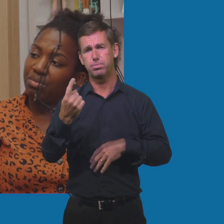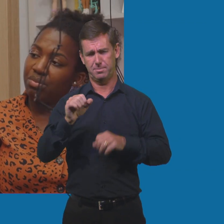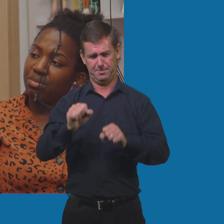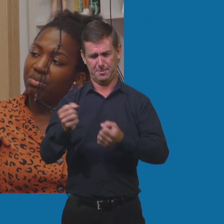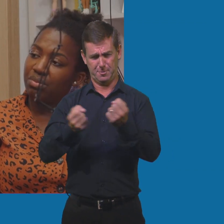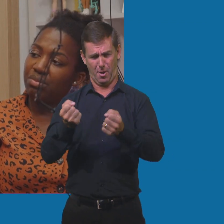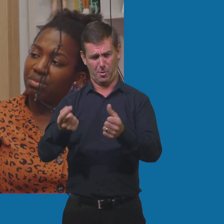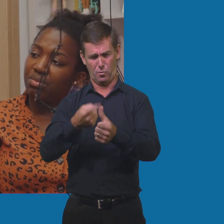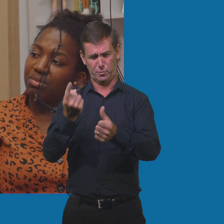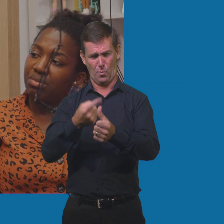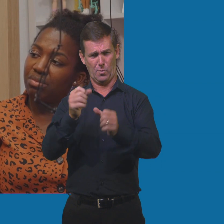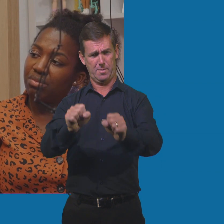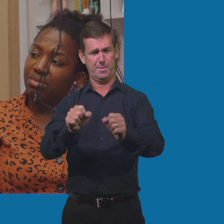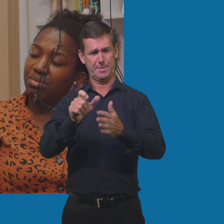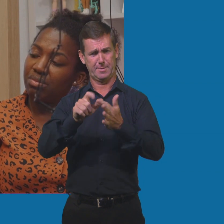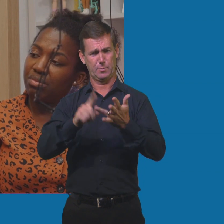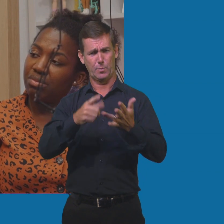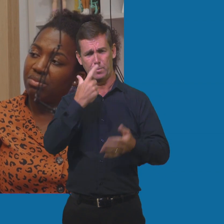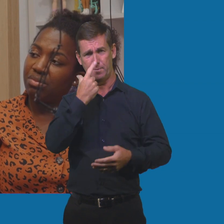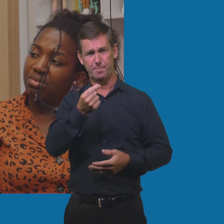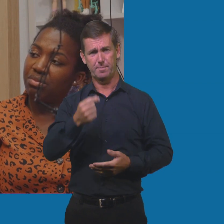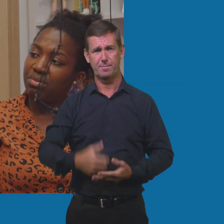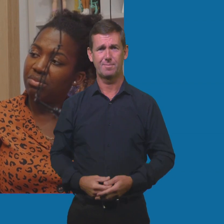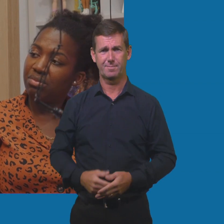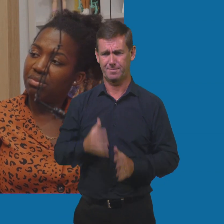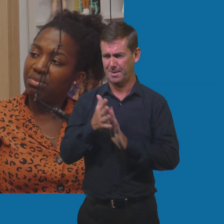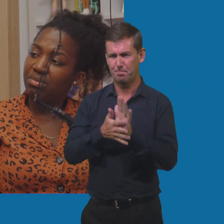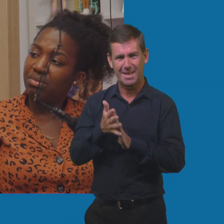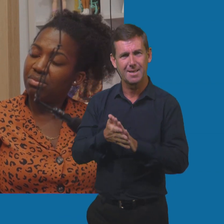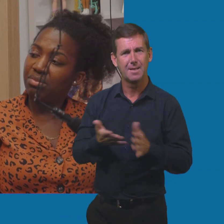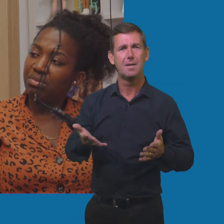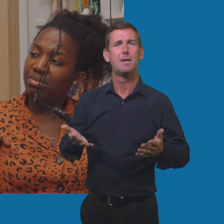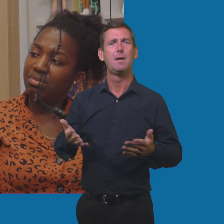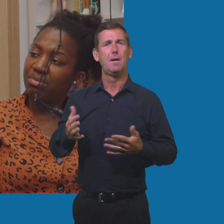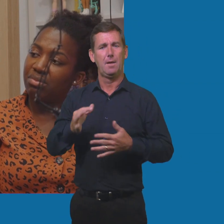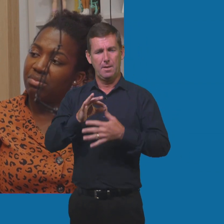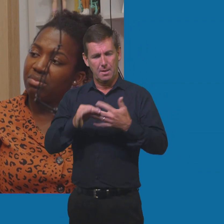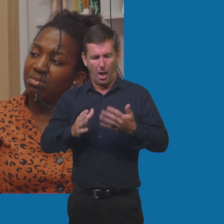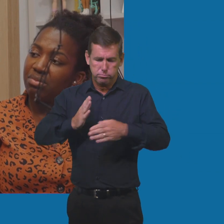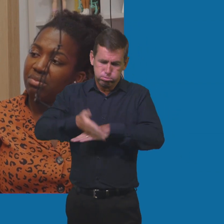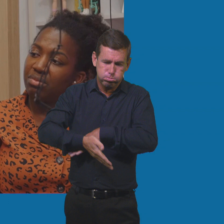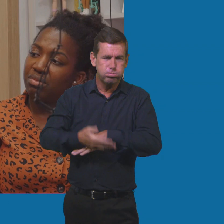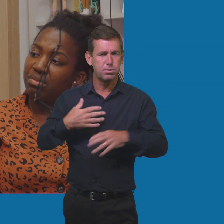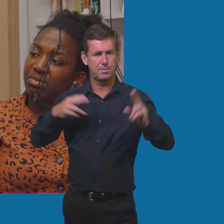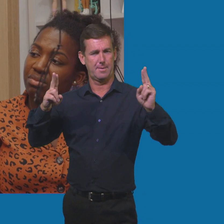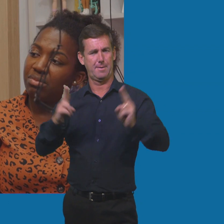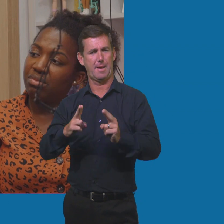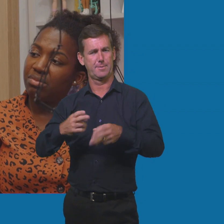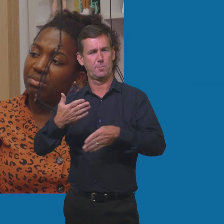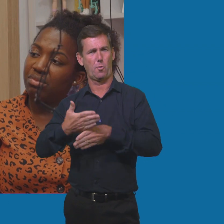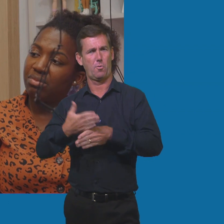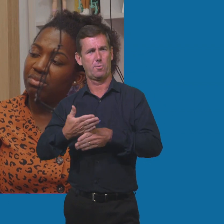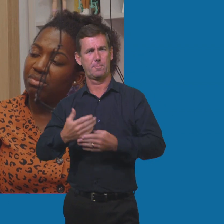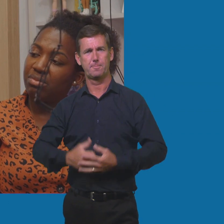that and maintain a safe distance to the car in front. So that just takes it takes a bit of the energy out of doing longer, more